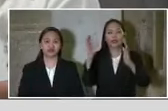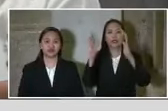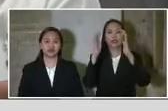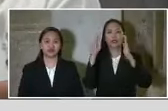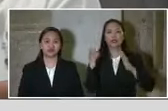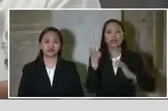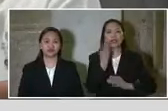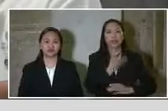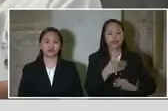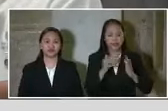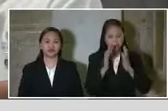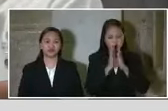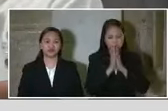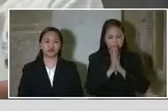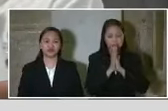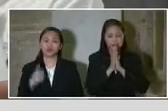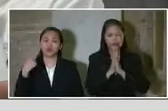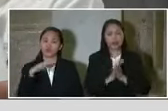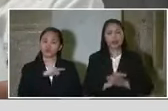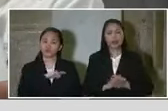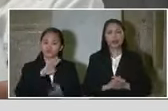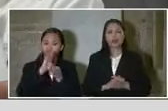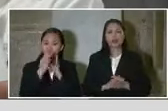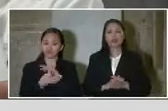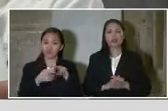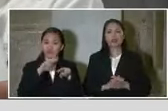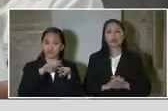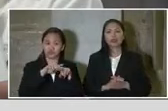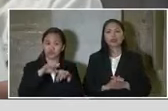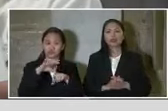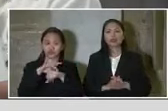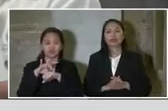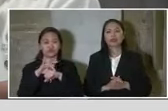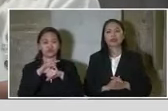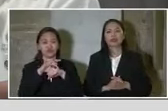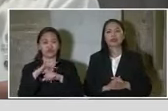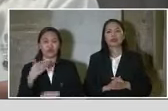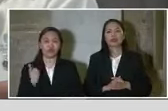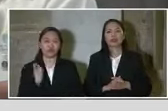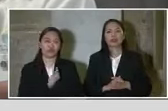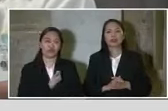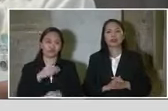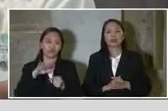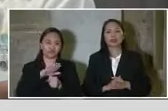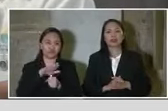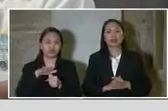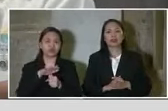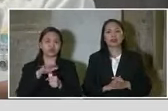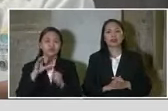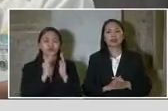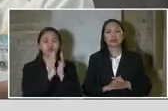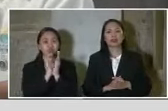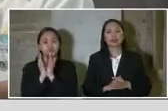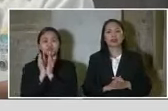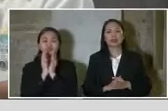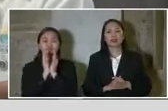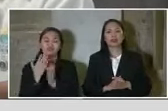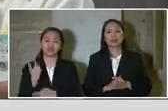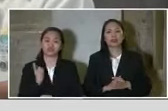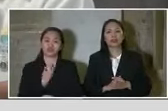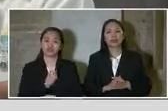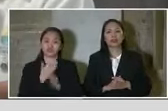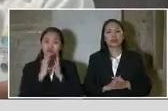prayer. That we may be the salt of the earth in our local community, let us pray to